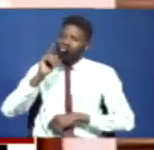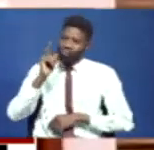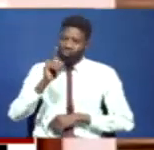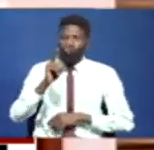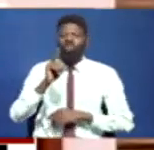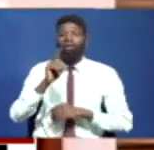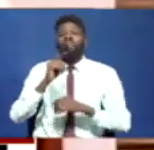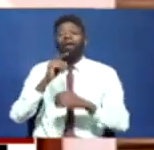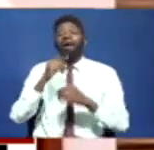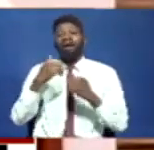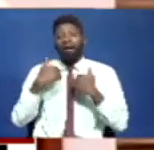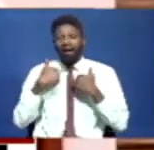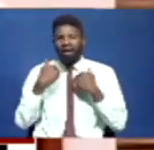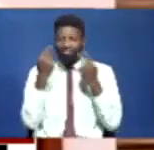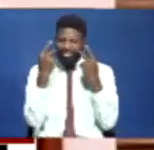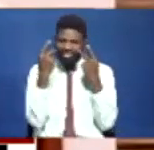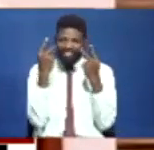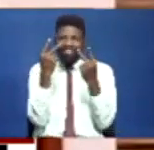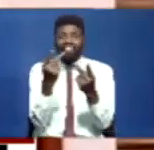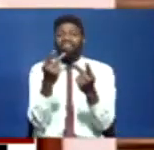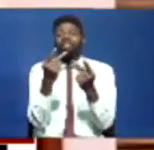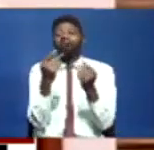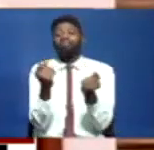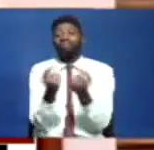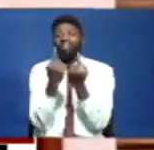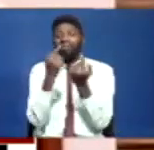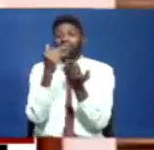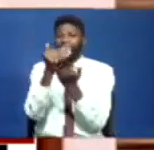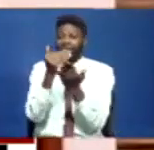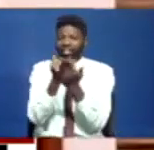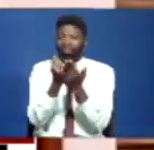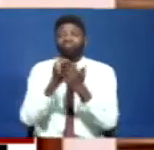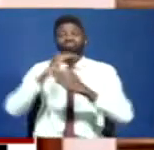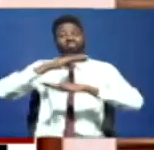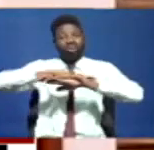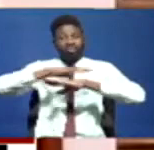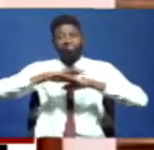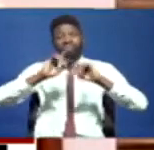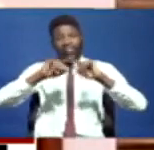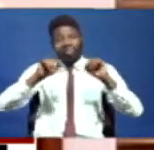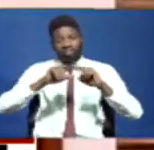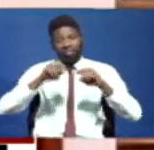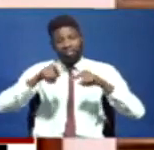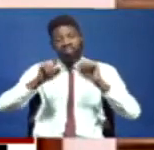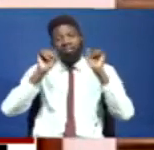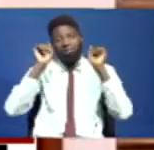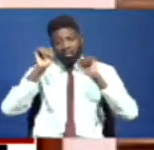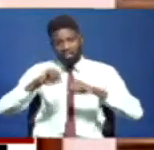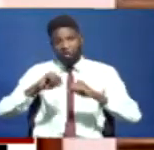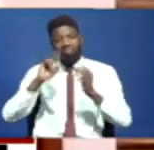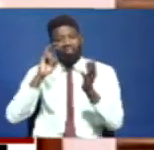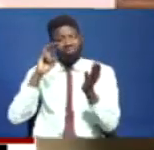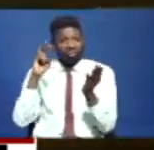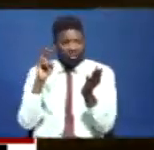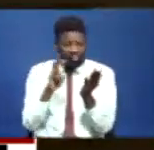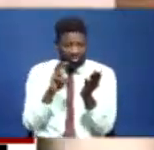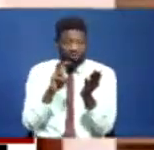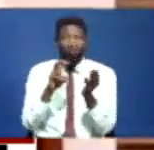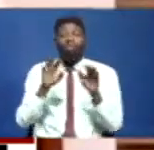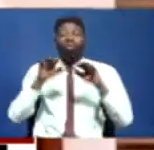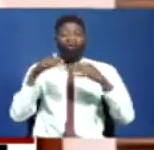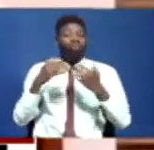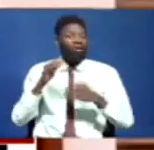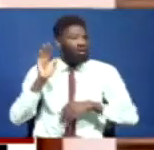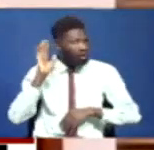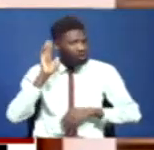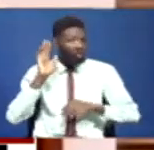various platforms I have outlined. You sit, watch, you sit, listen, or take it with you